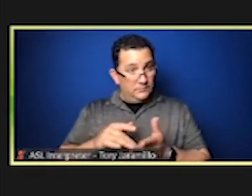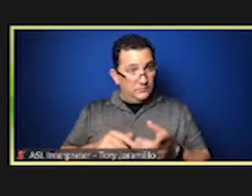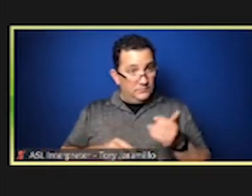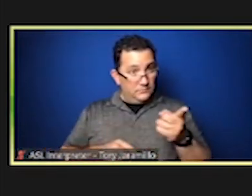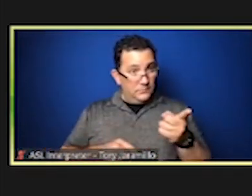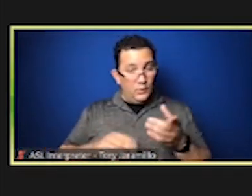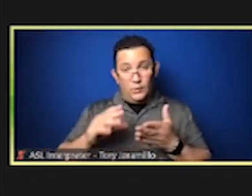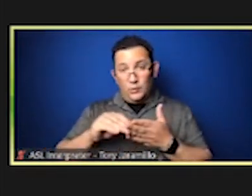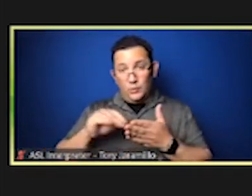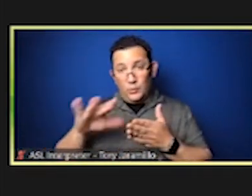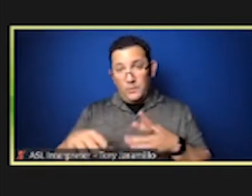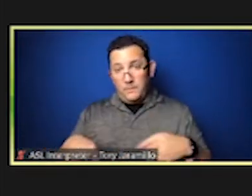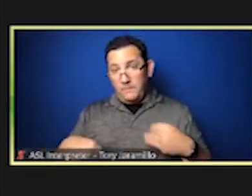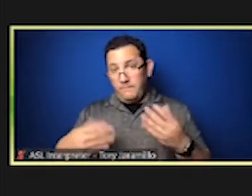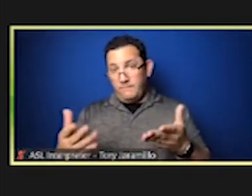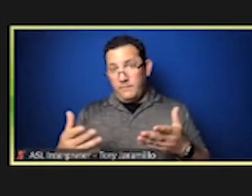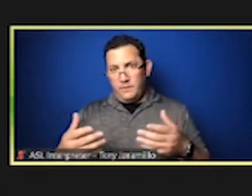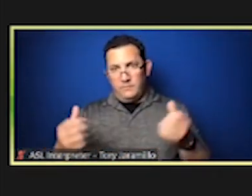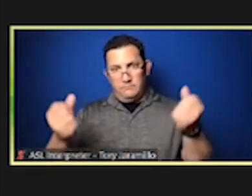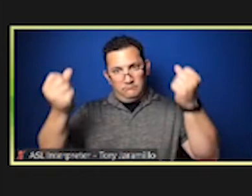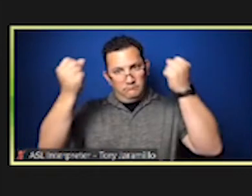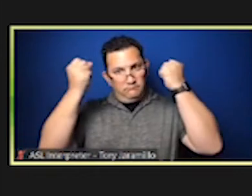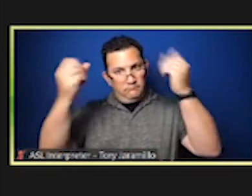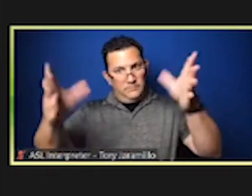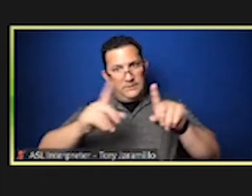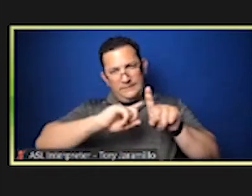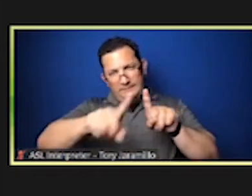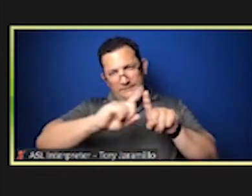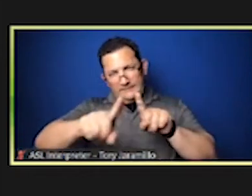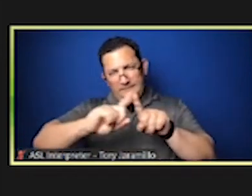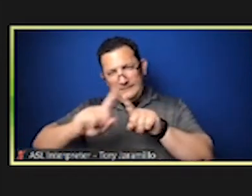students are provided with many different guides